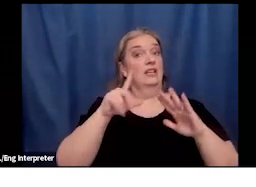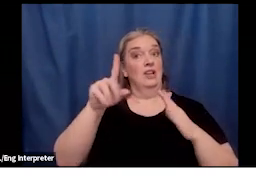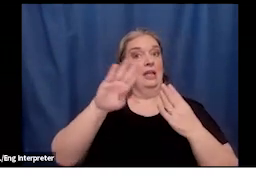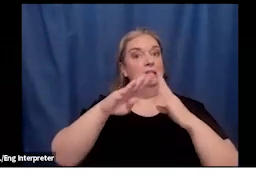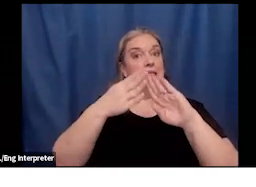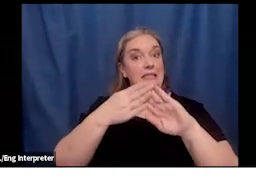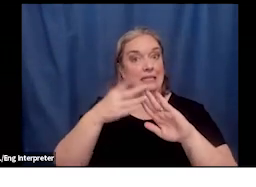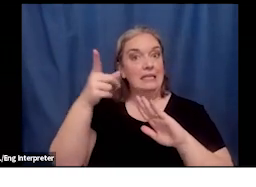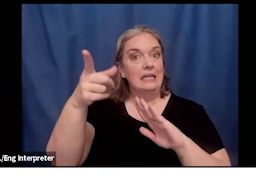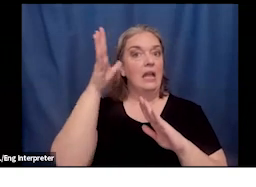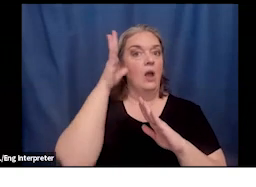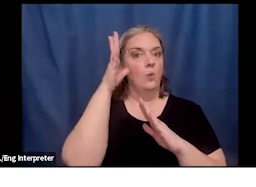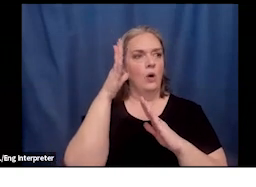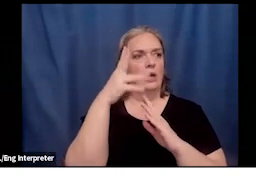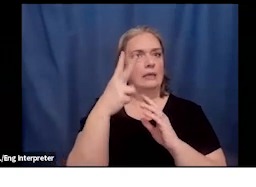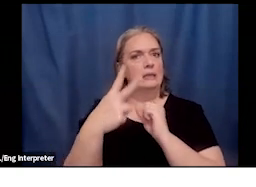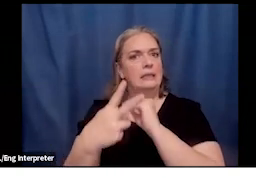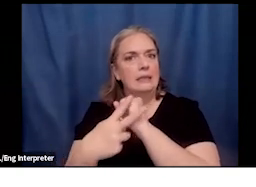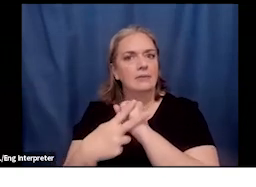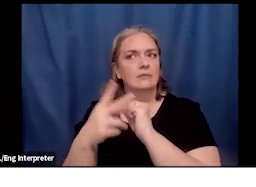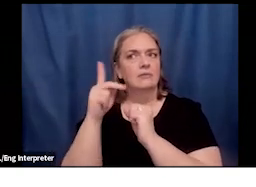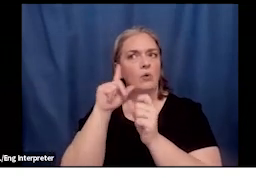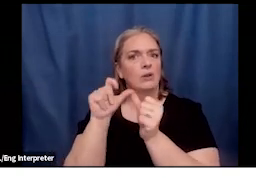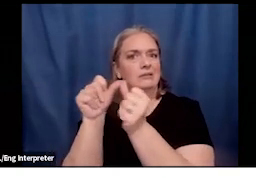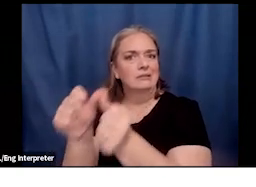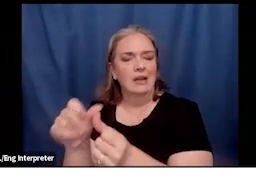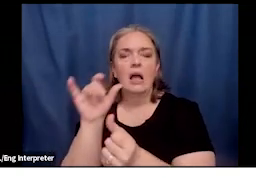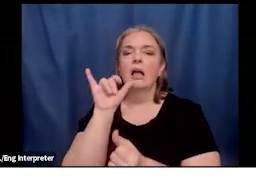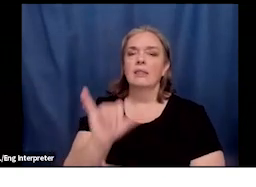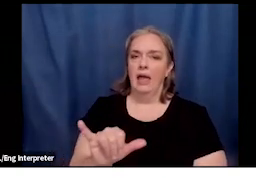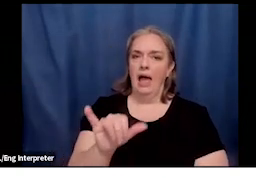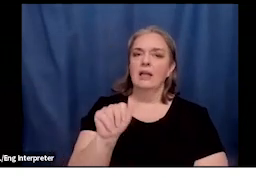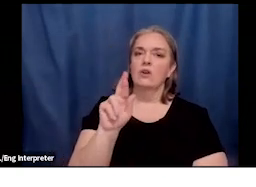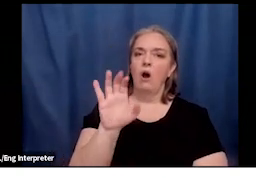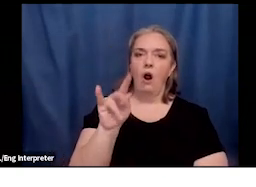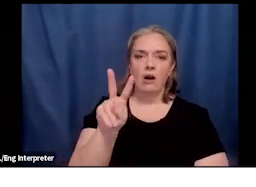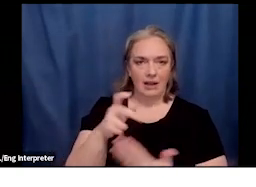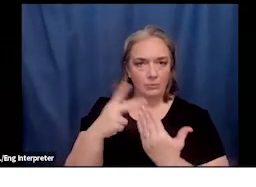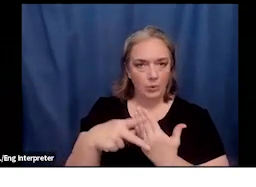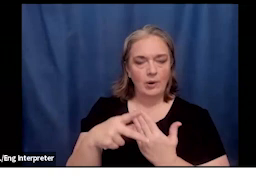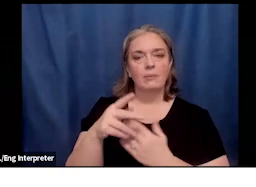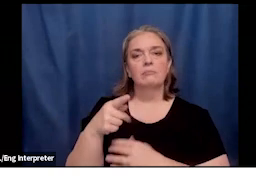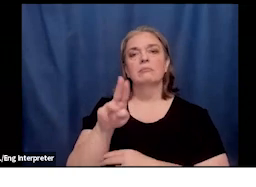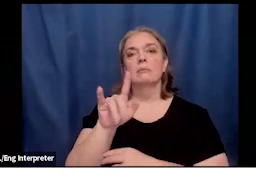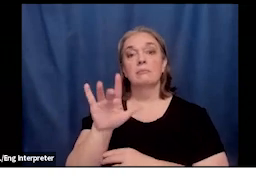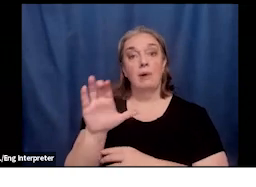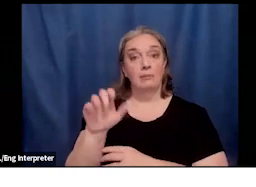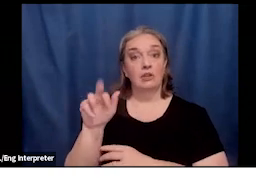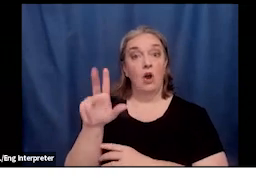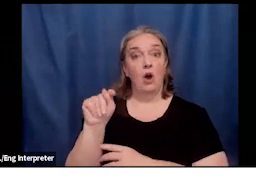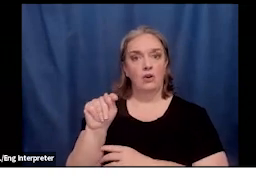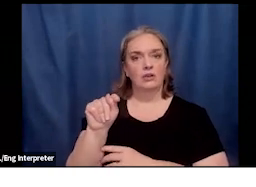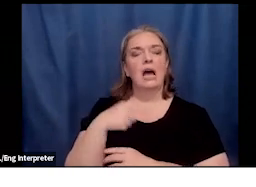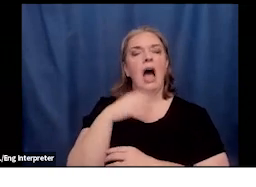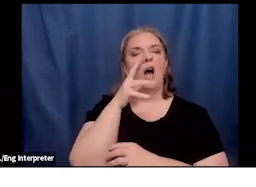is falling into things like public art and our archive program. So happy to connect you with those individuals on my team, but not something